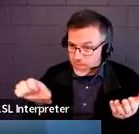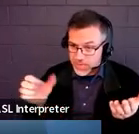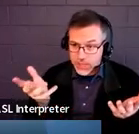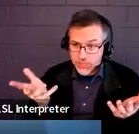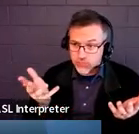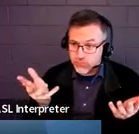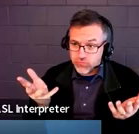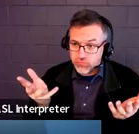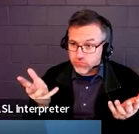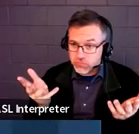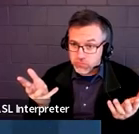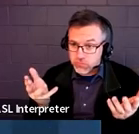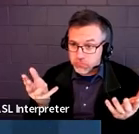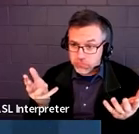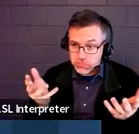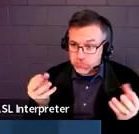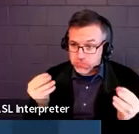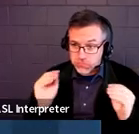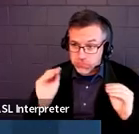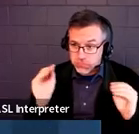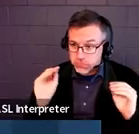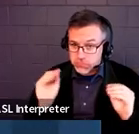No?